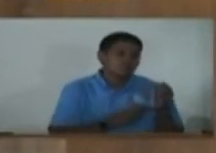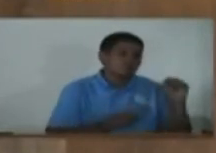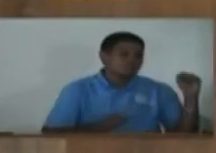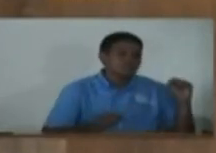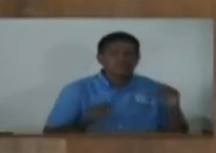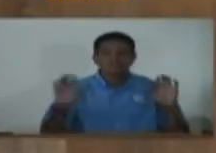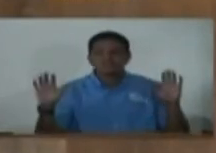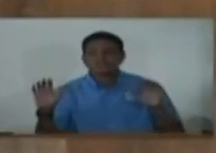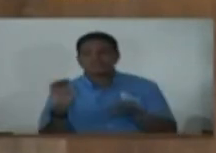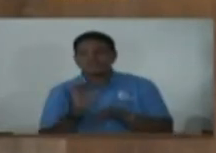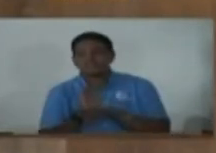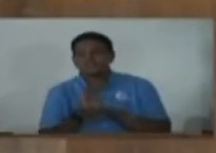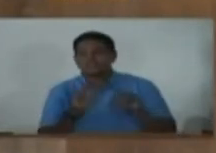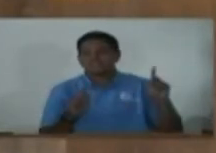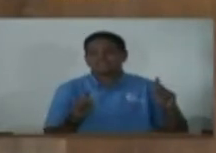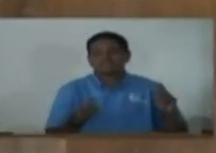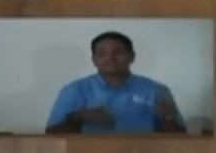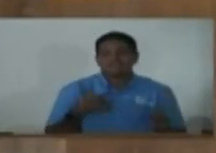worshippers